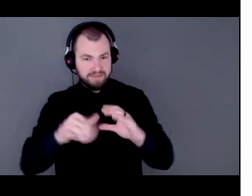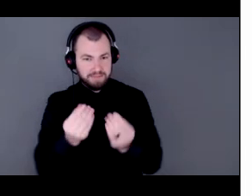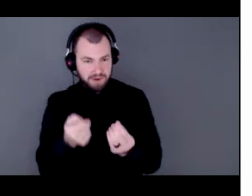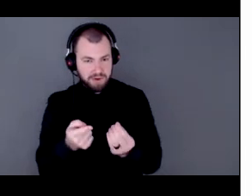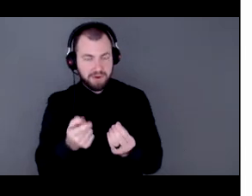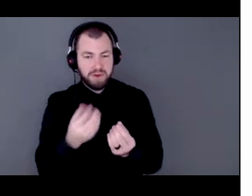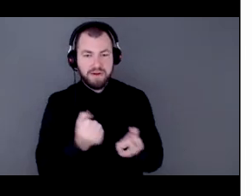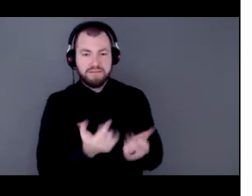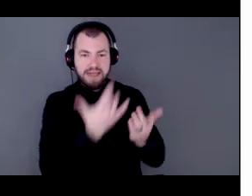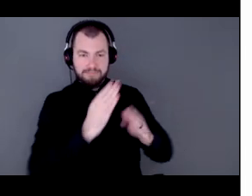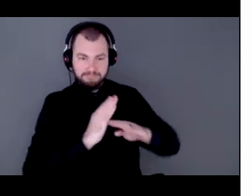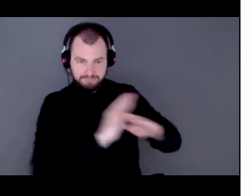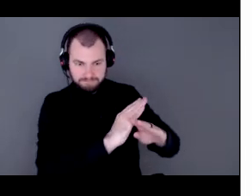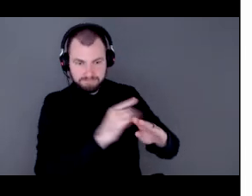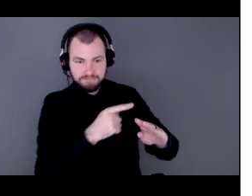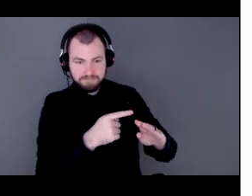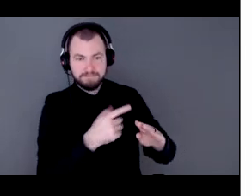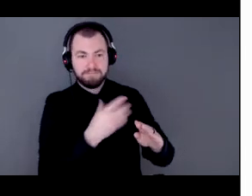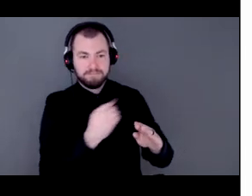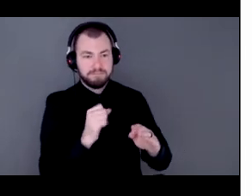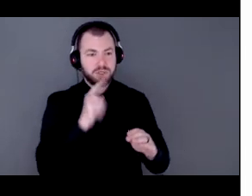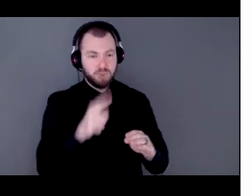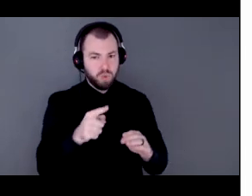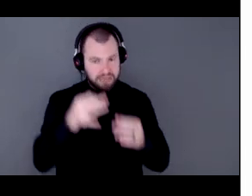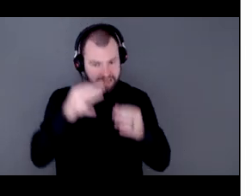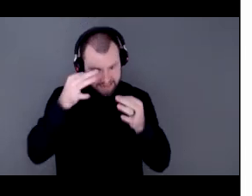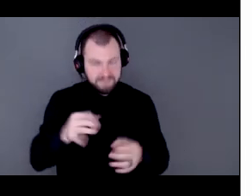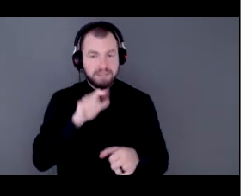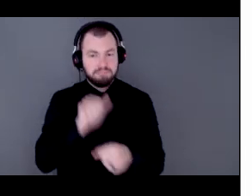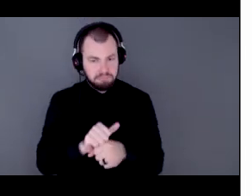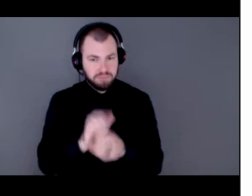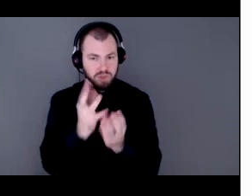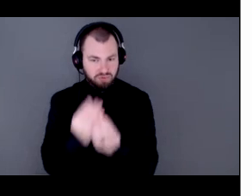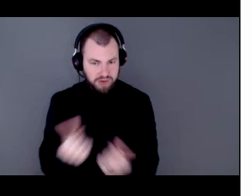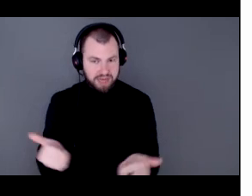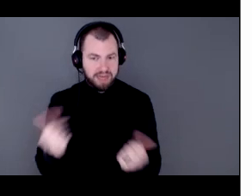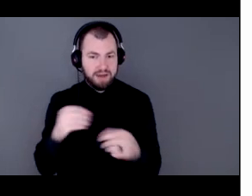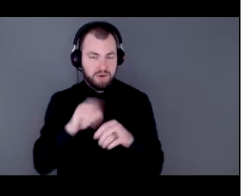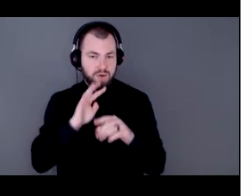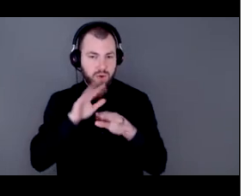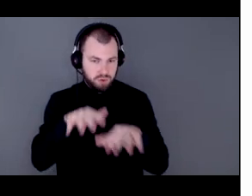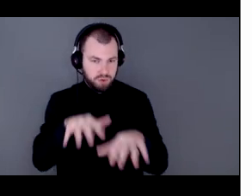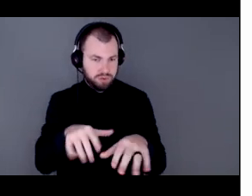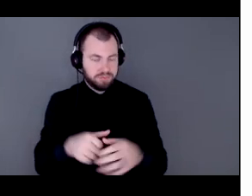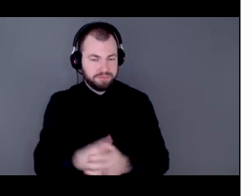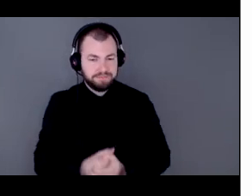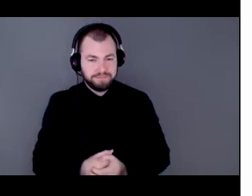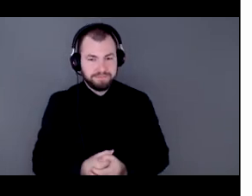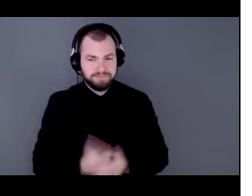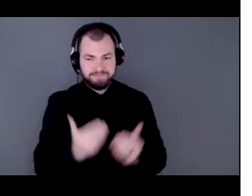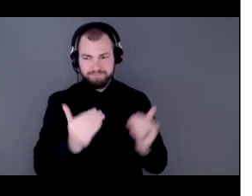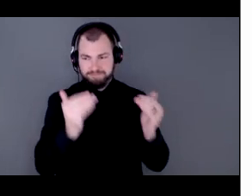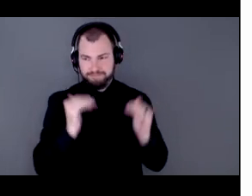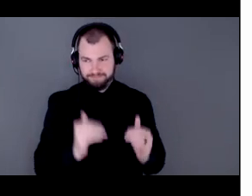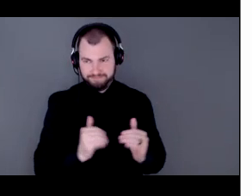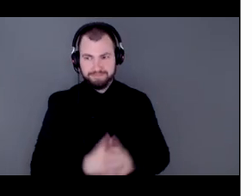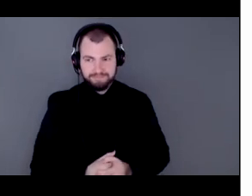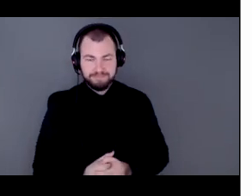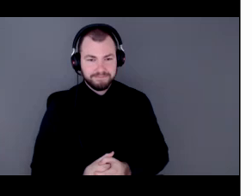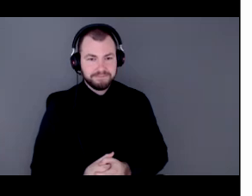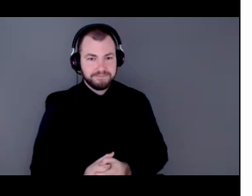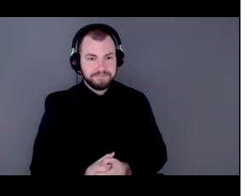also making sure that this definitely degrade in water and ocean, etc. Next slide, please. And a